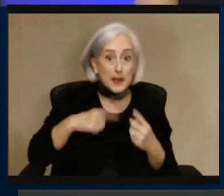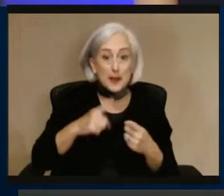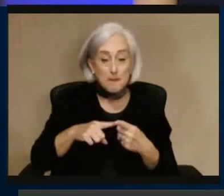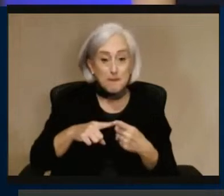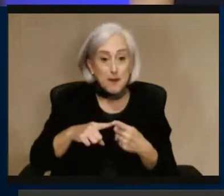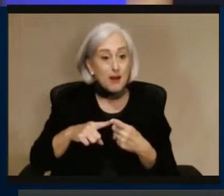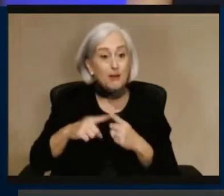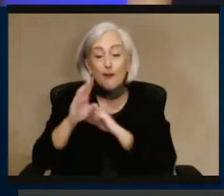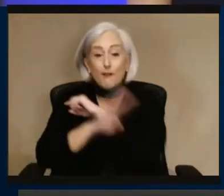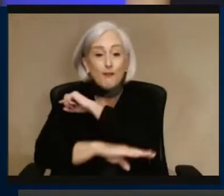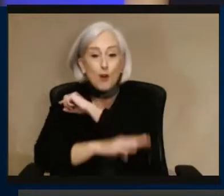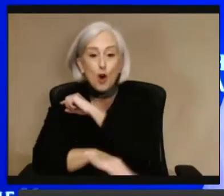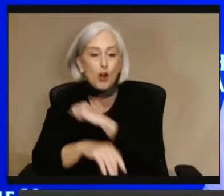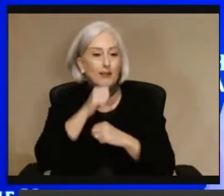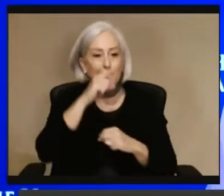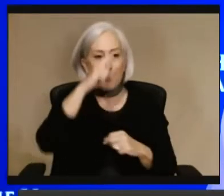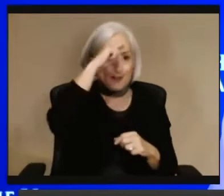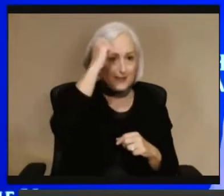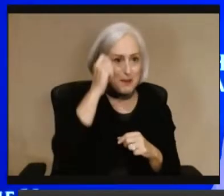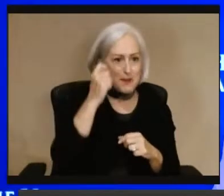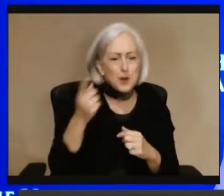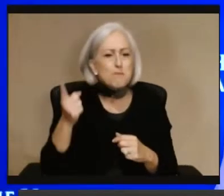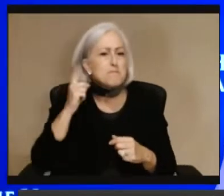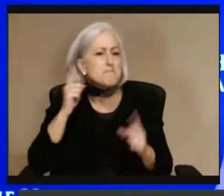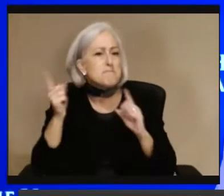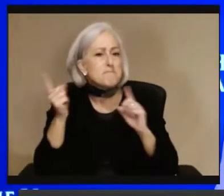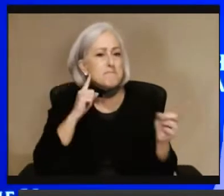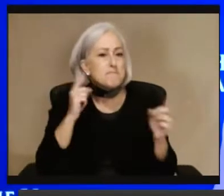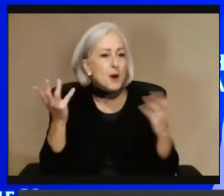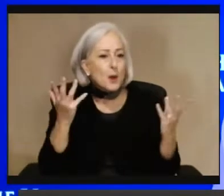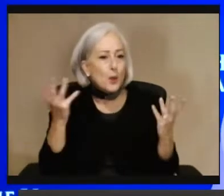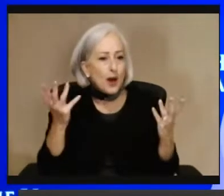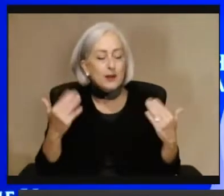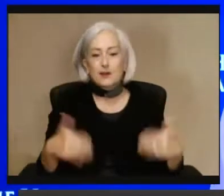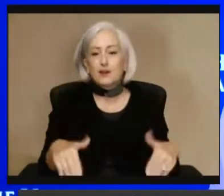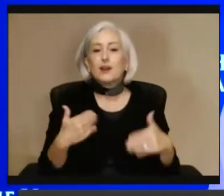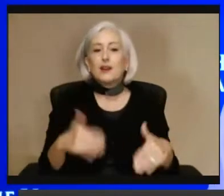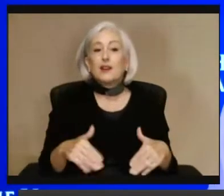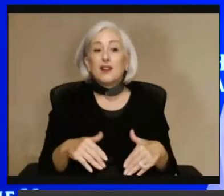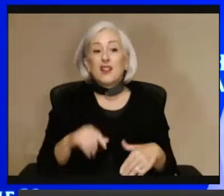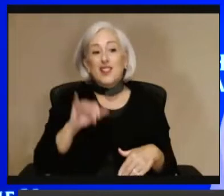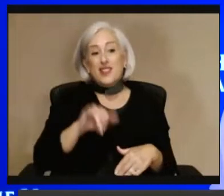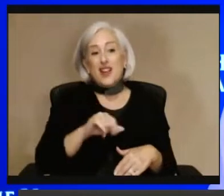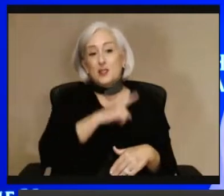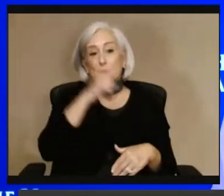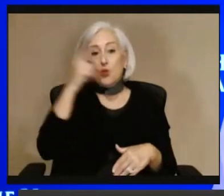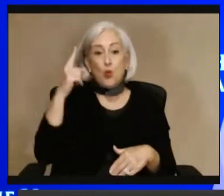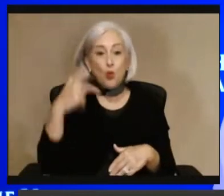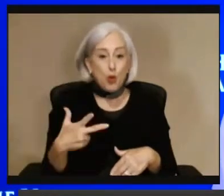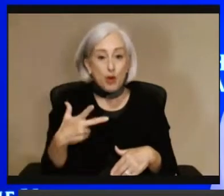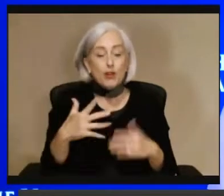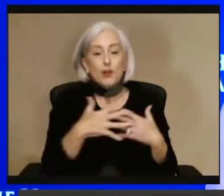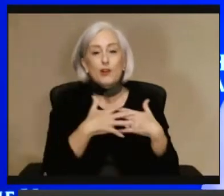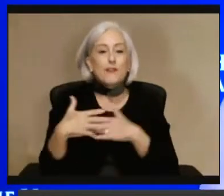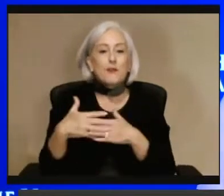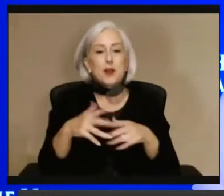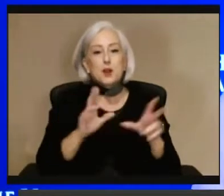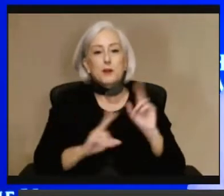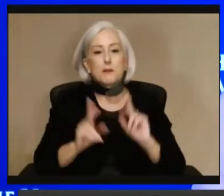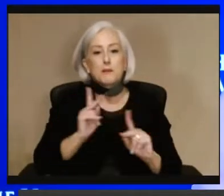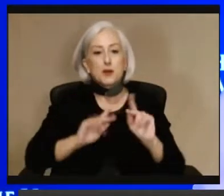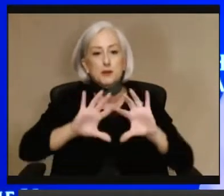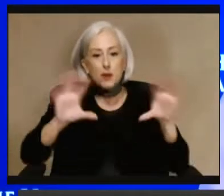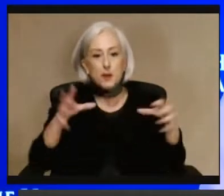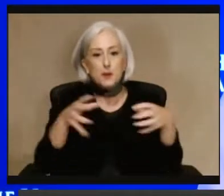are your thoughts, or what are you hearing? Yeah, I mean, that is a large number. That's almost a third of the American population. So again, I'm not as